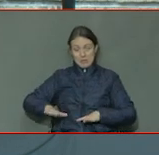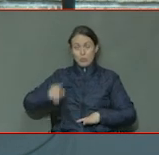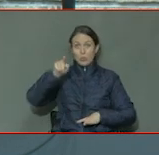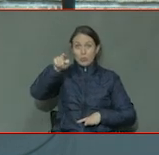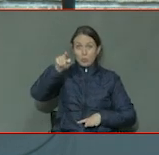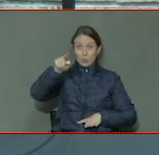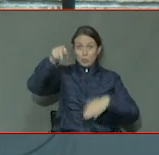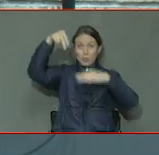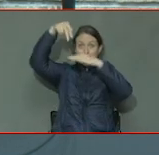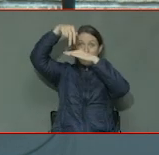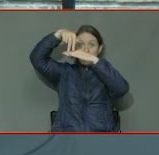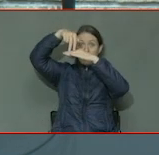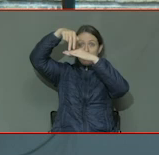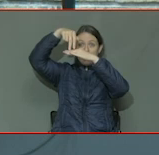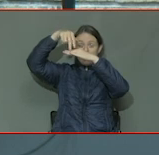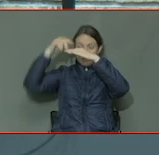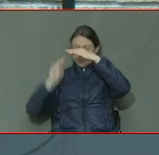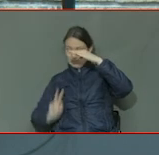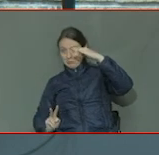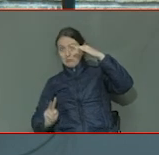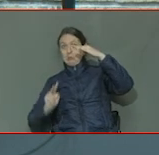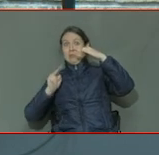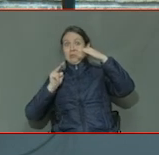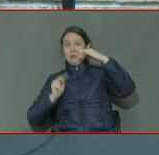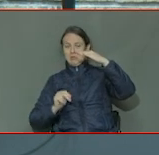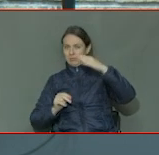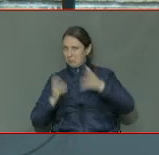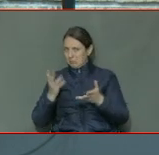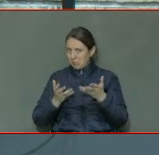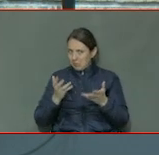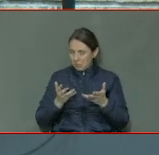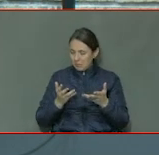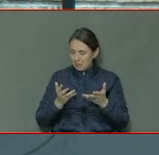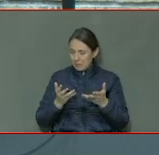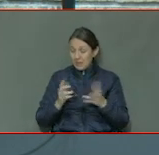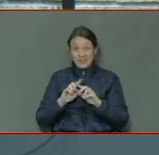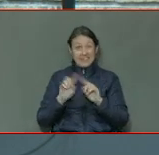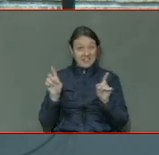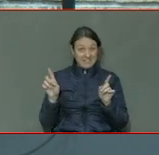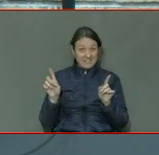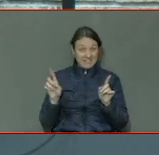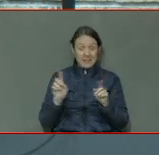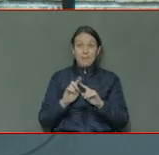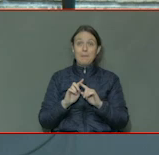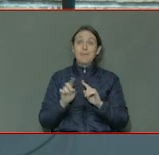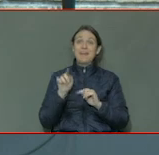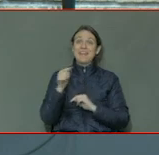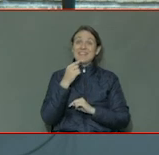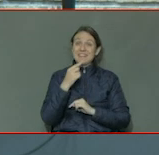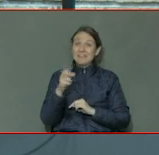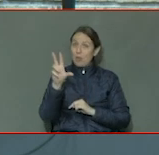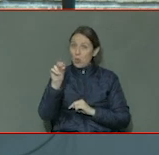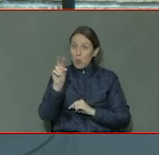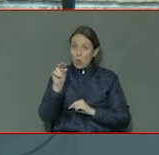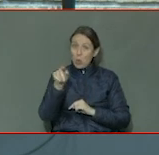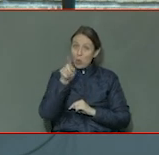and I'm looking what you are doing up there. That's my reference point. Yours is you're standing on the roof, and